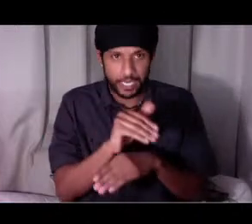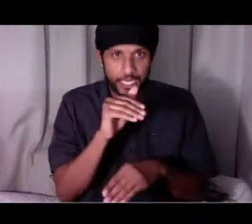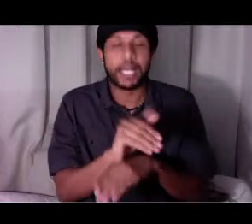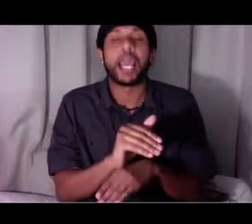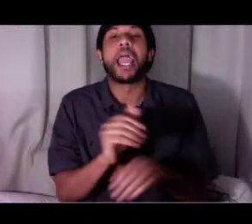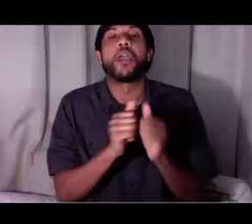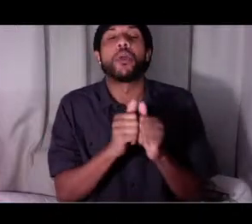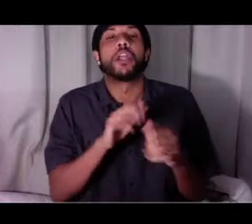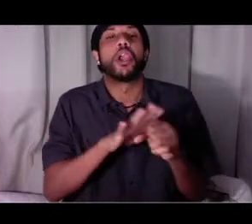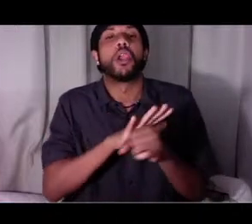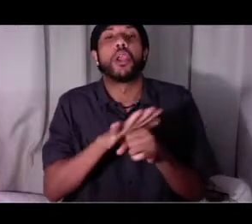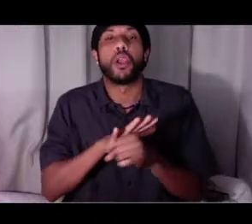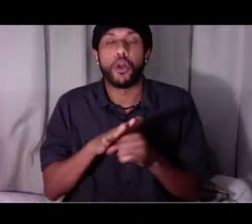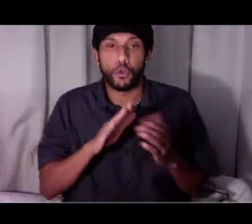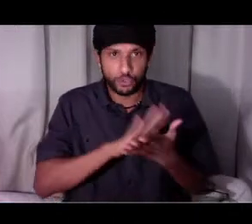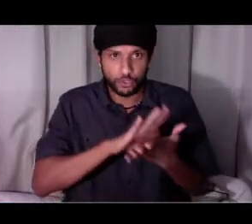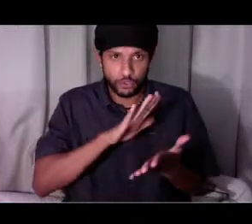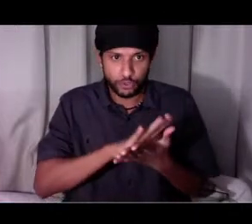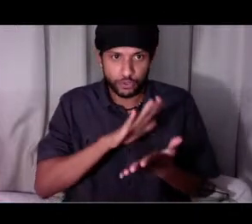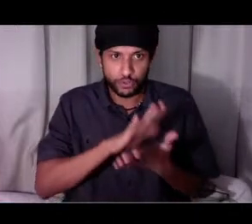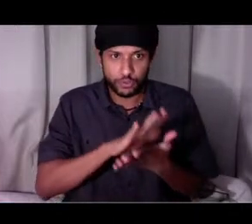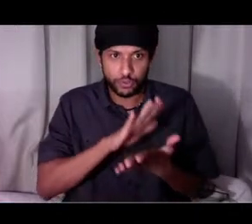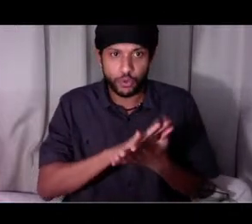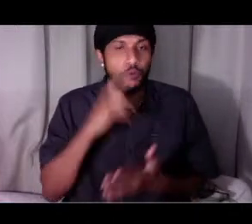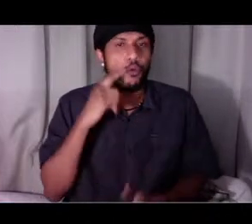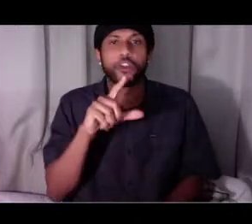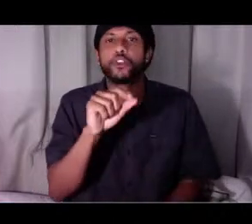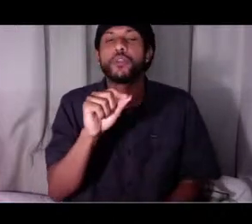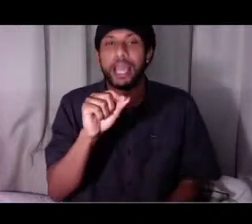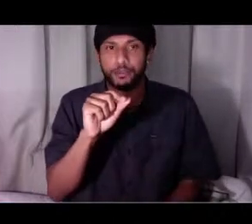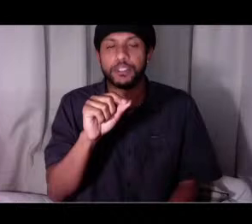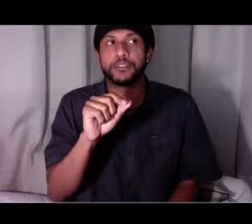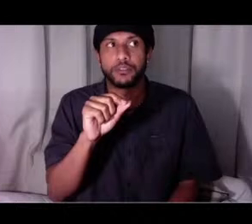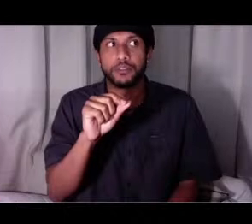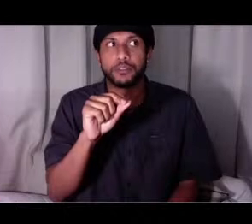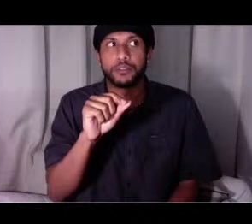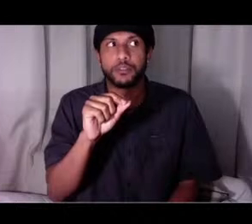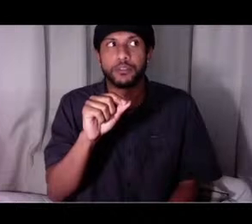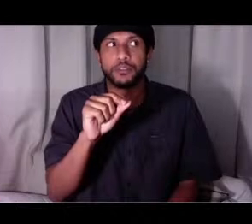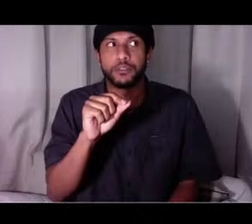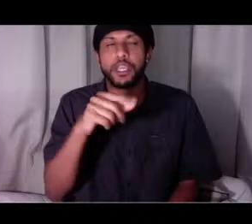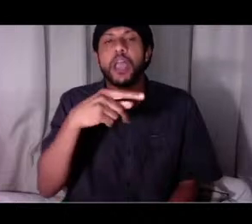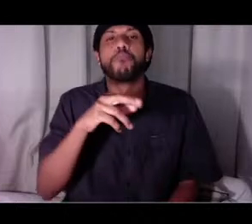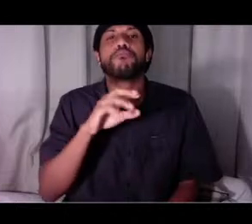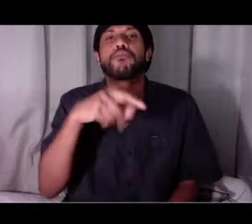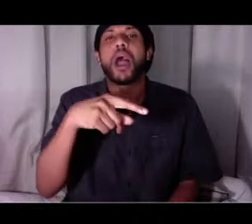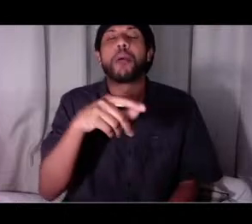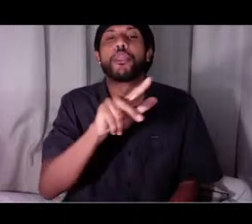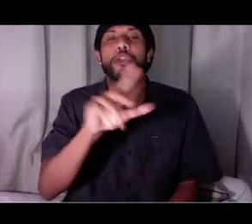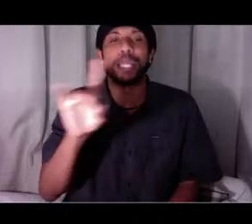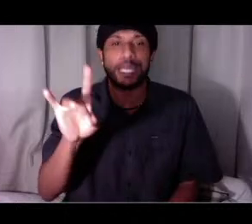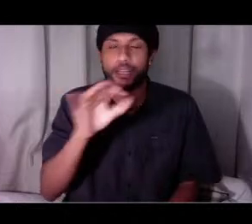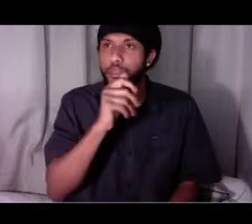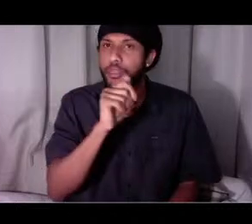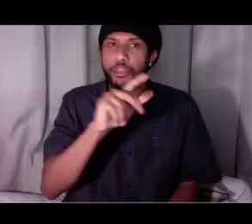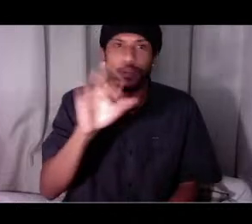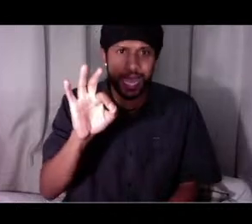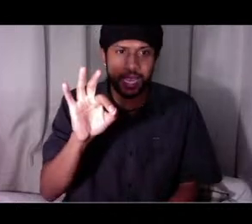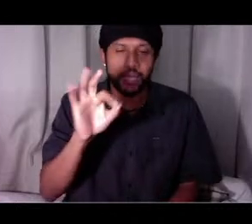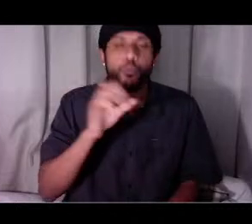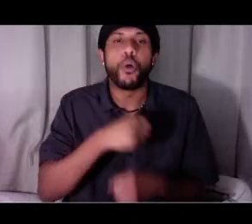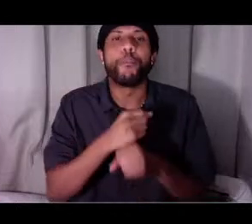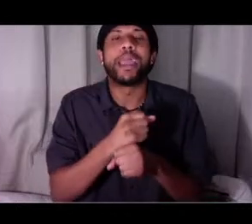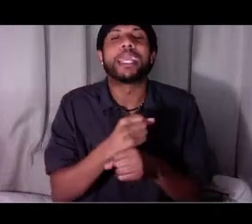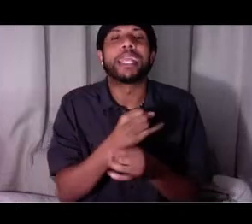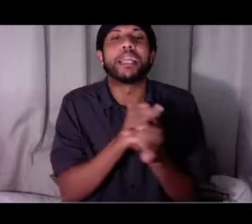the local school bond Act of 2000 also known as Proposition 39 school board and District shall form an